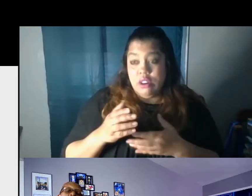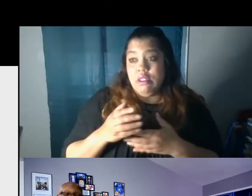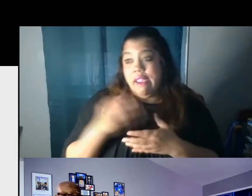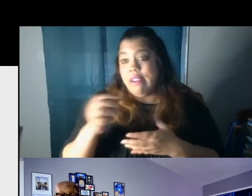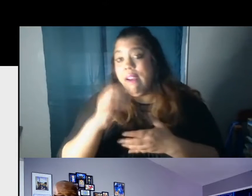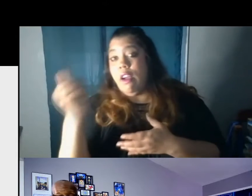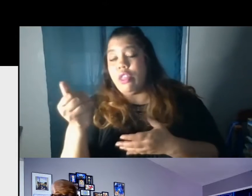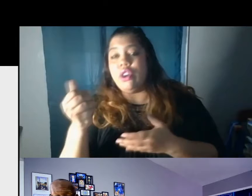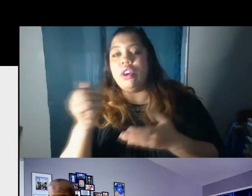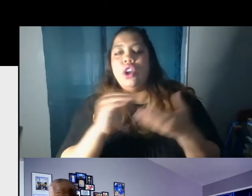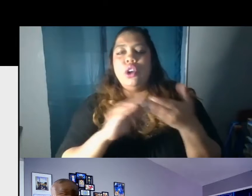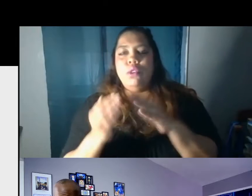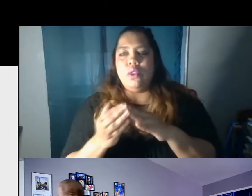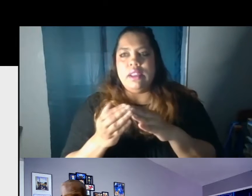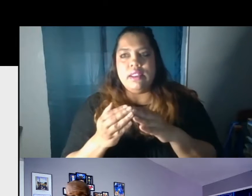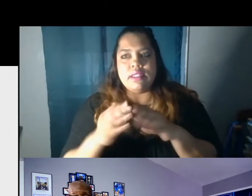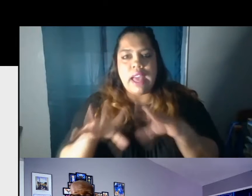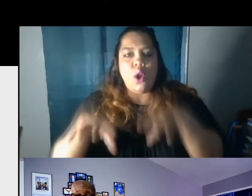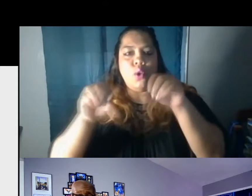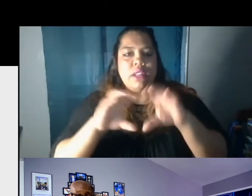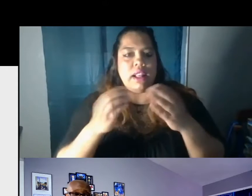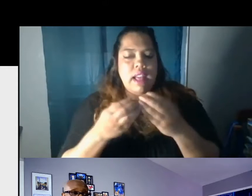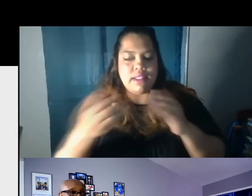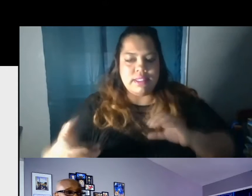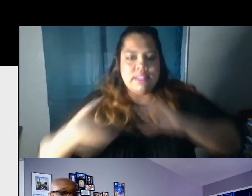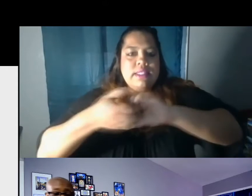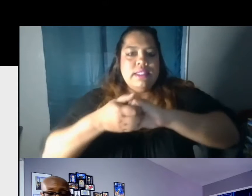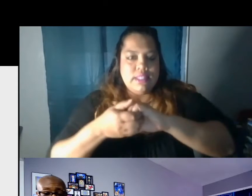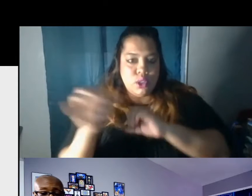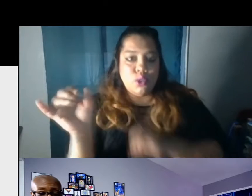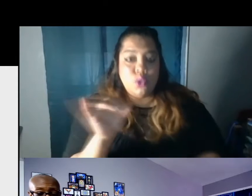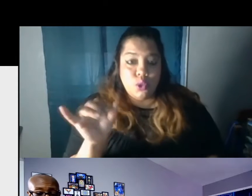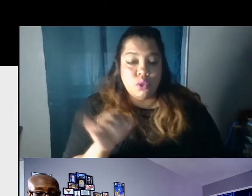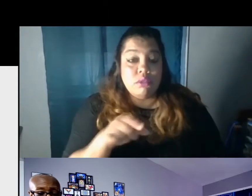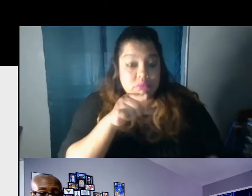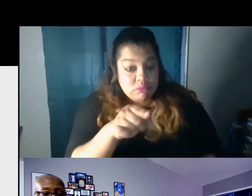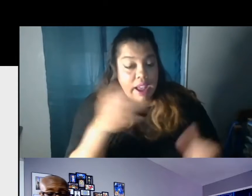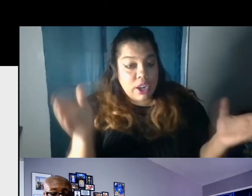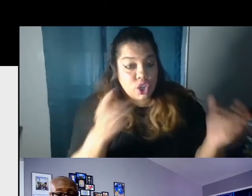are partnered with. Visit that website, get some good stuff.